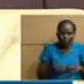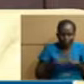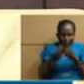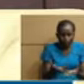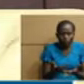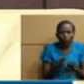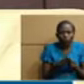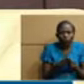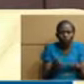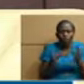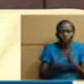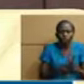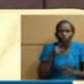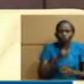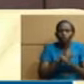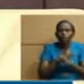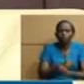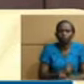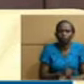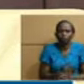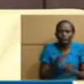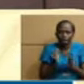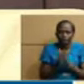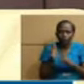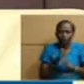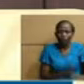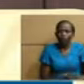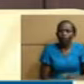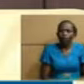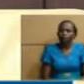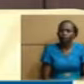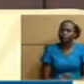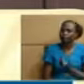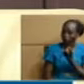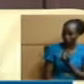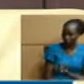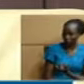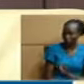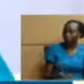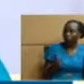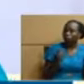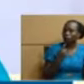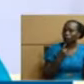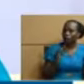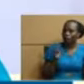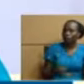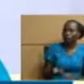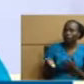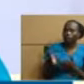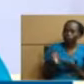redress issues of social protection and vulnerability. Yes. I think right now we have to go back to our